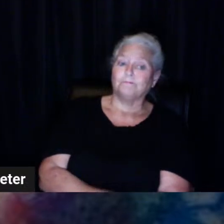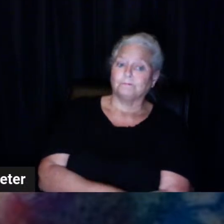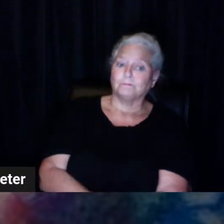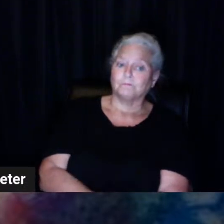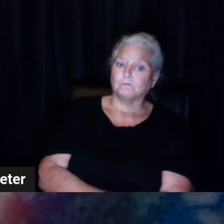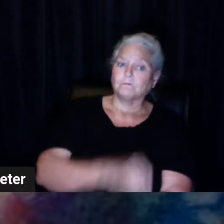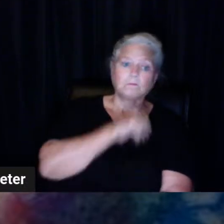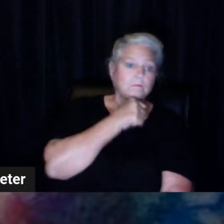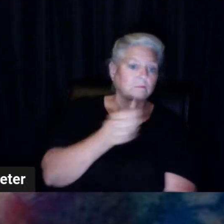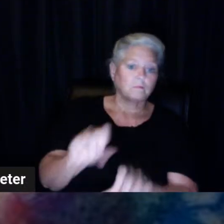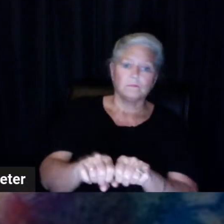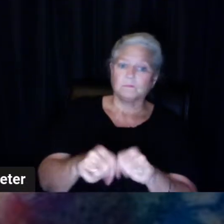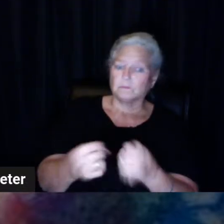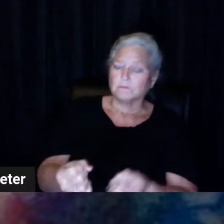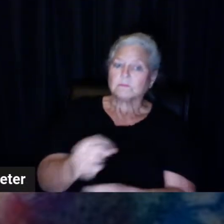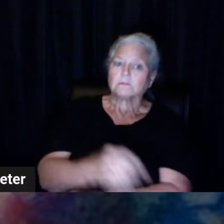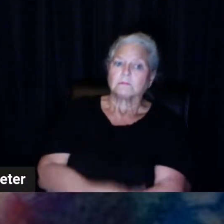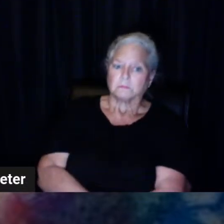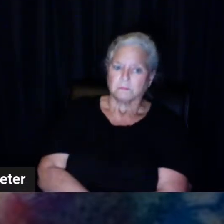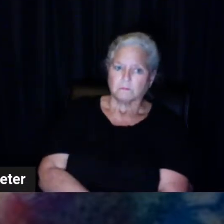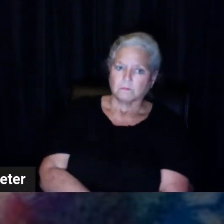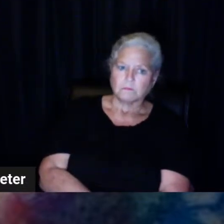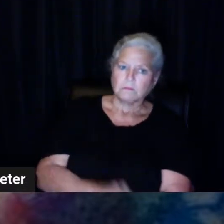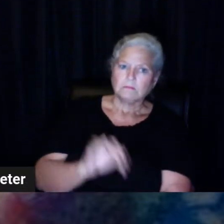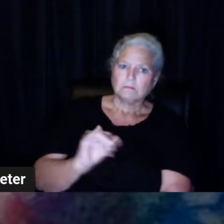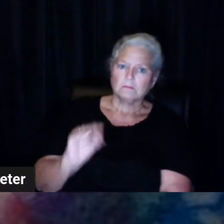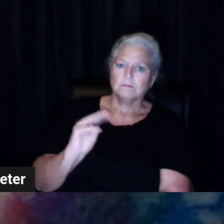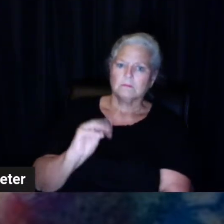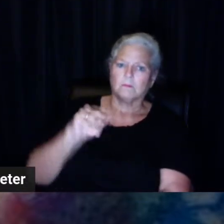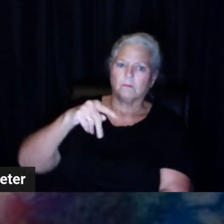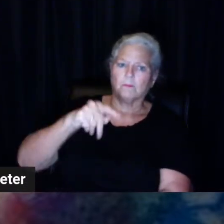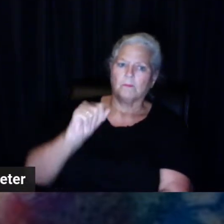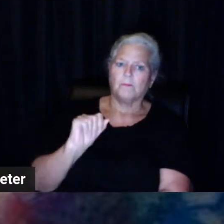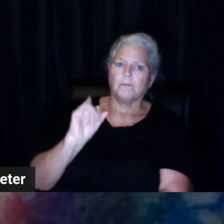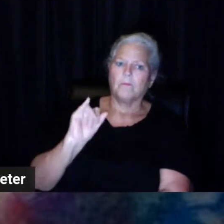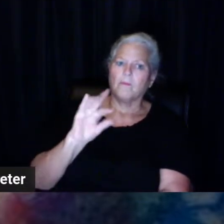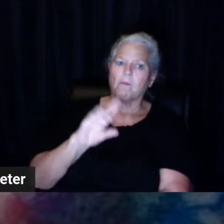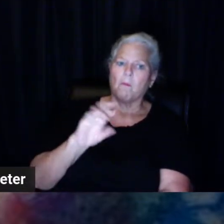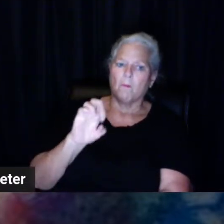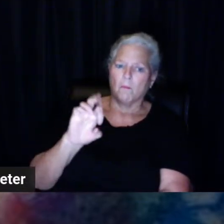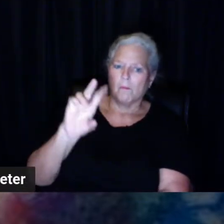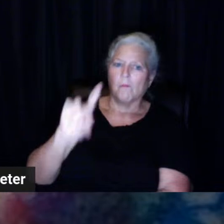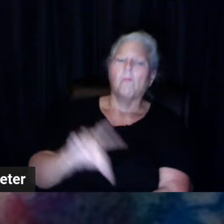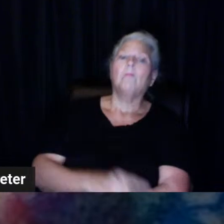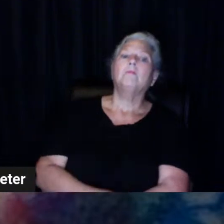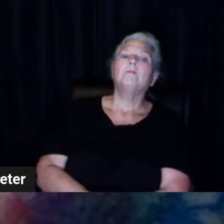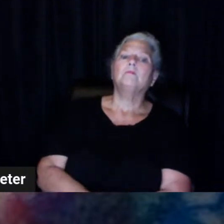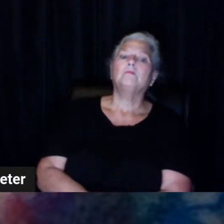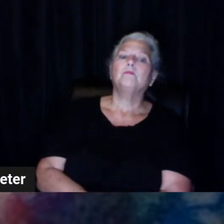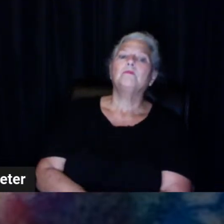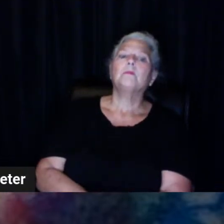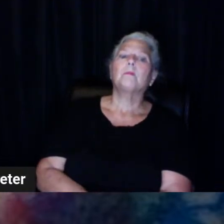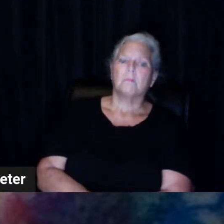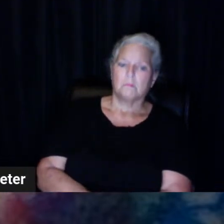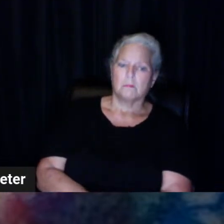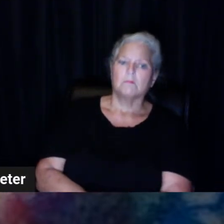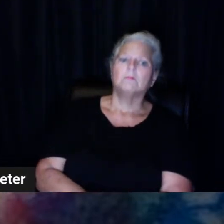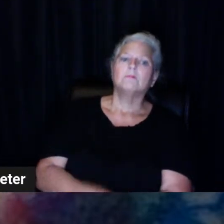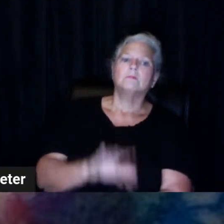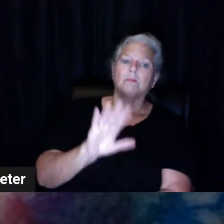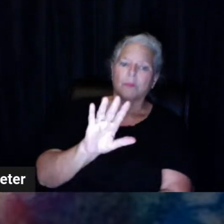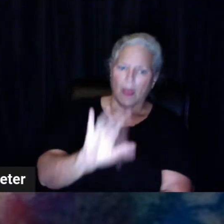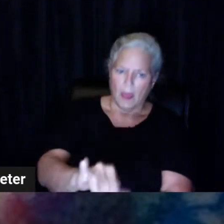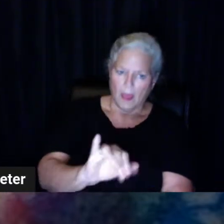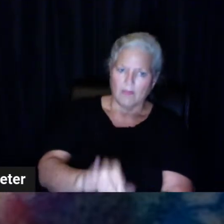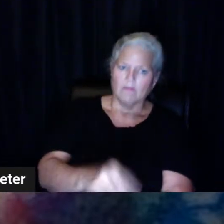not broken. Impaired is more like someone who goes blind and they are impaired because